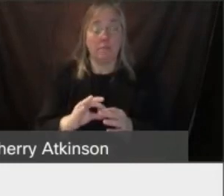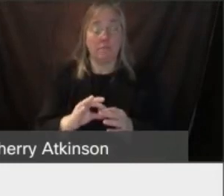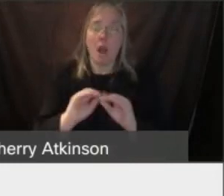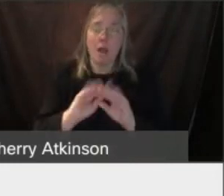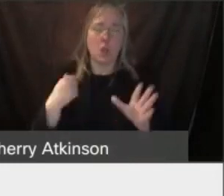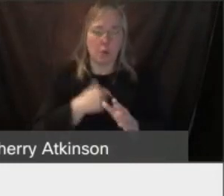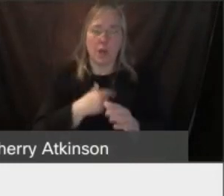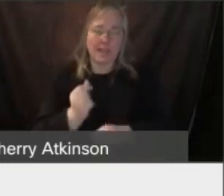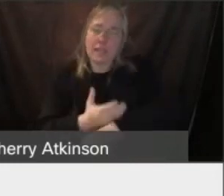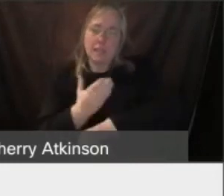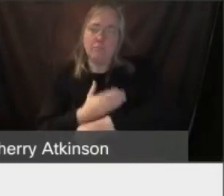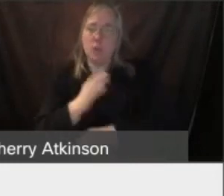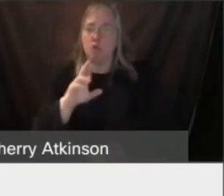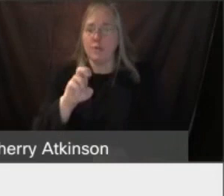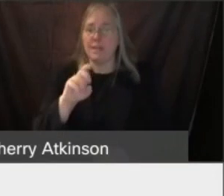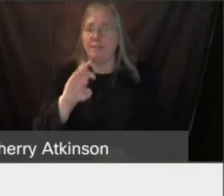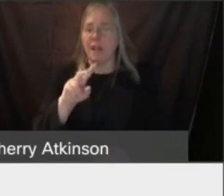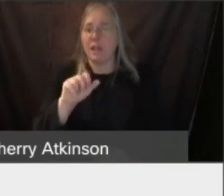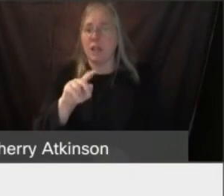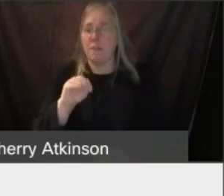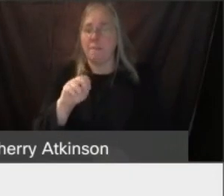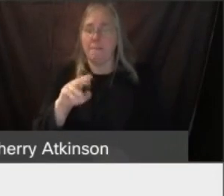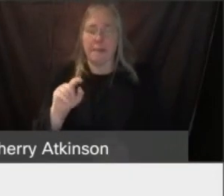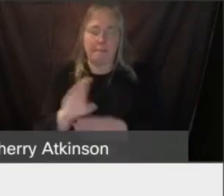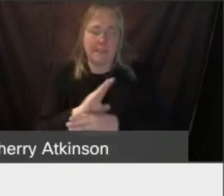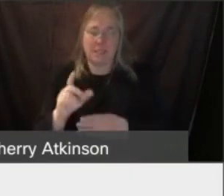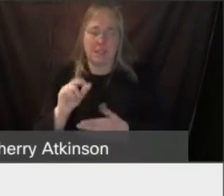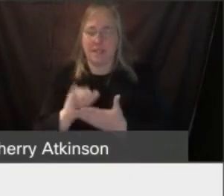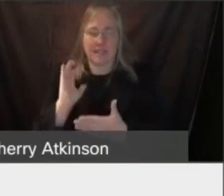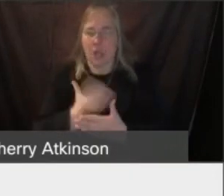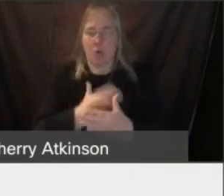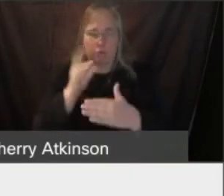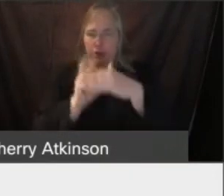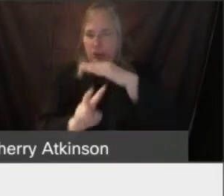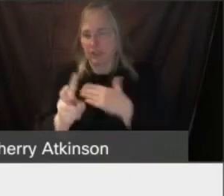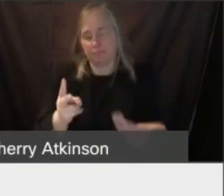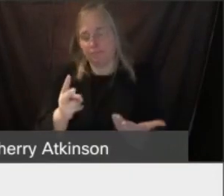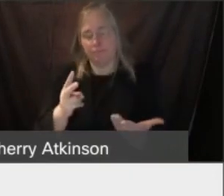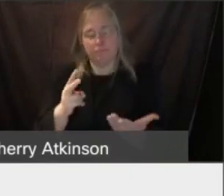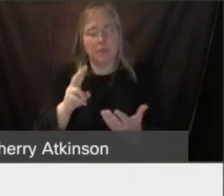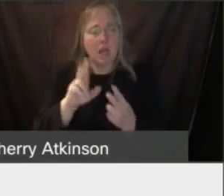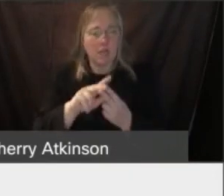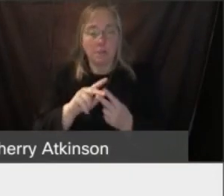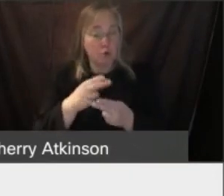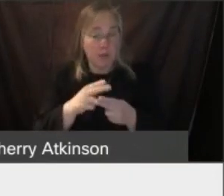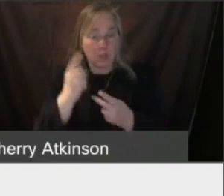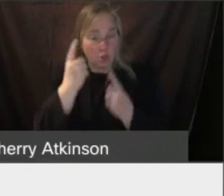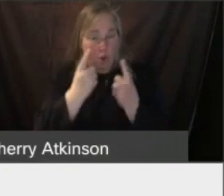redevelopment business, or I mean, we're projecting to be in the redevelopment business. Couple quick thoughts